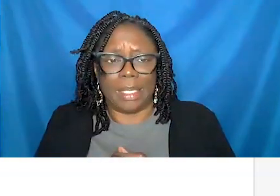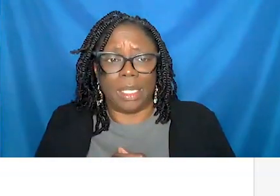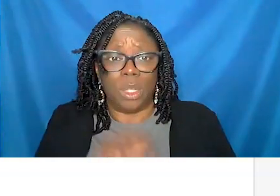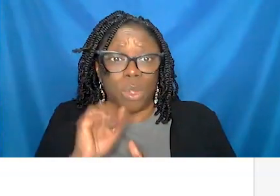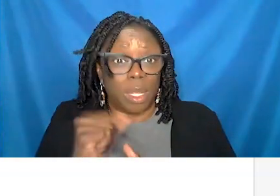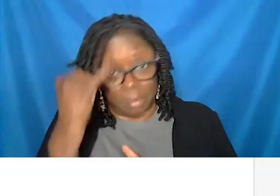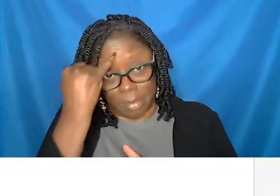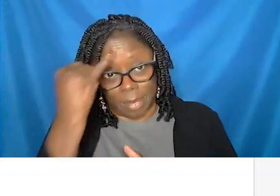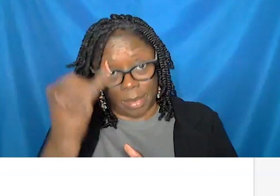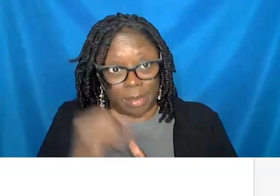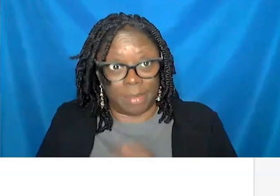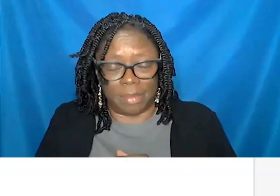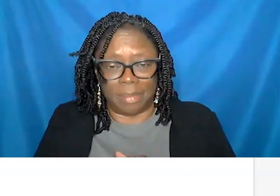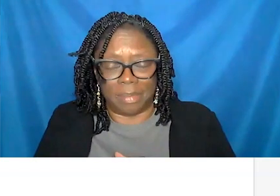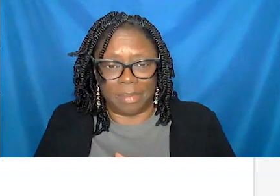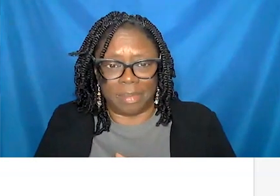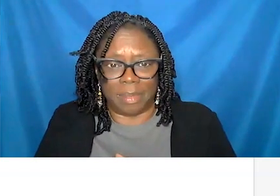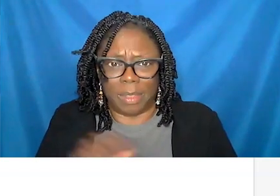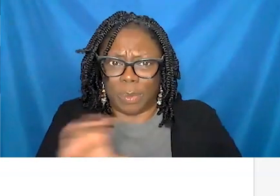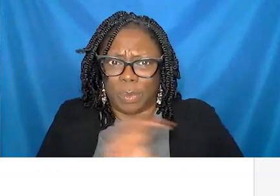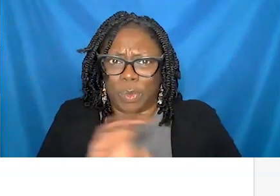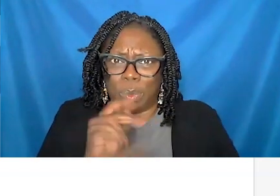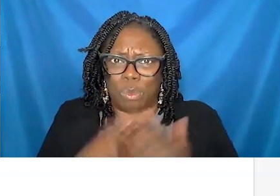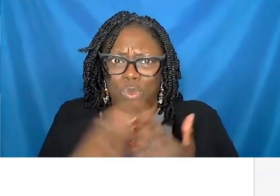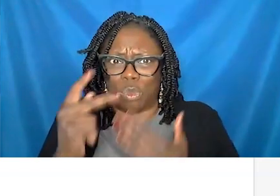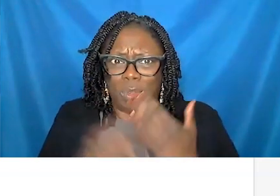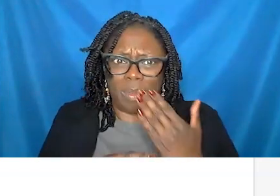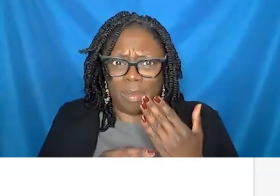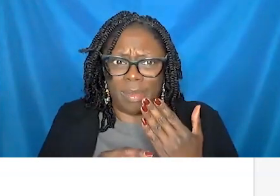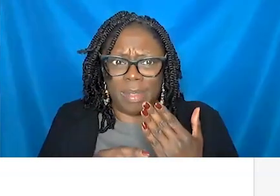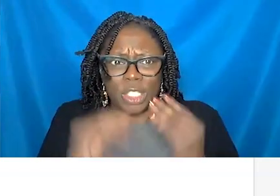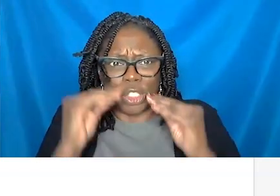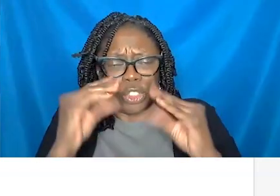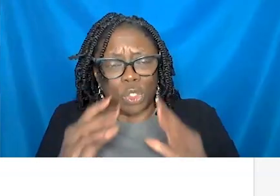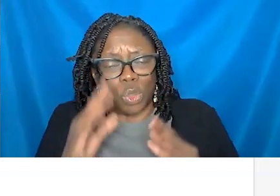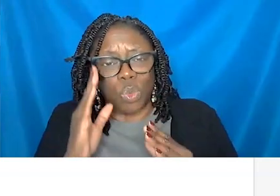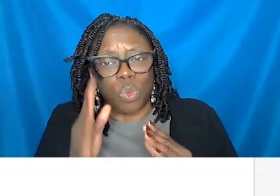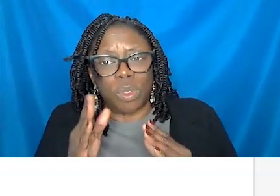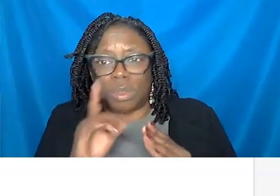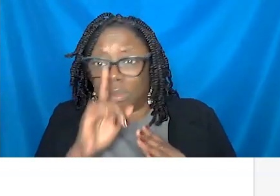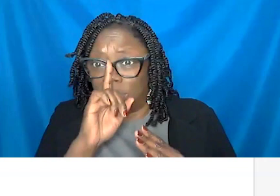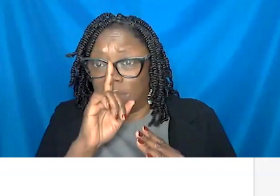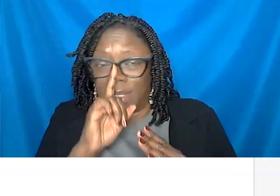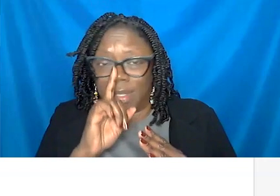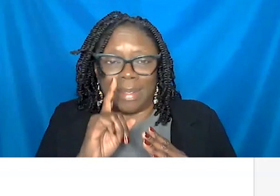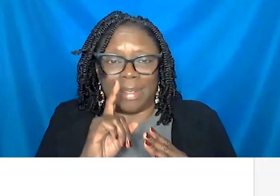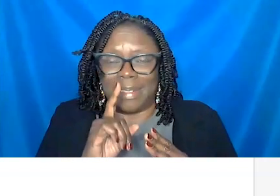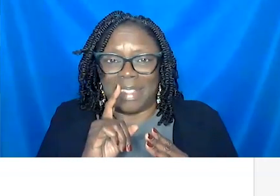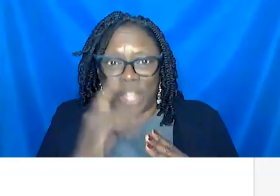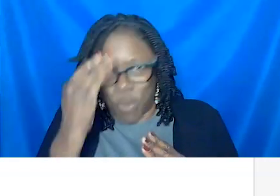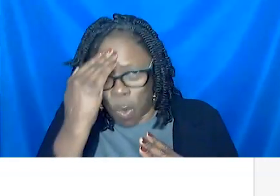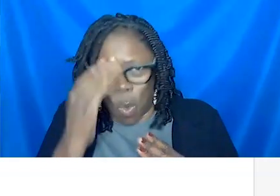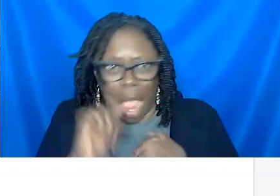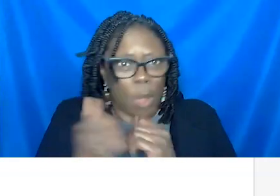imagine, it's going to be the computer programming courses, the instructors for them who are pretty much on the forefront of this. They already know about